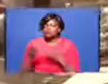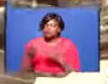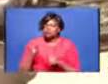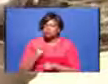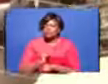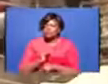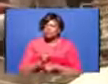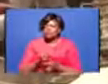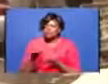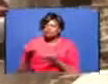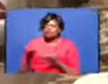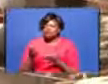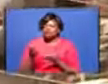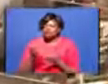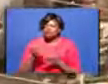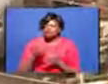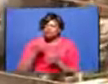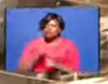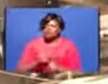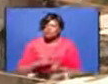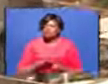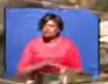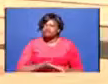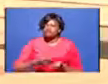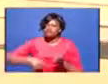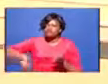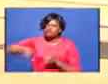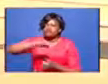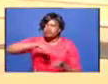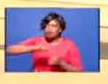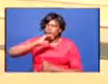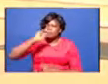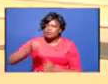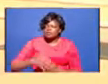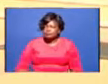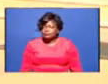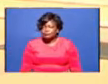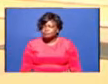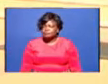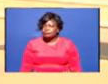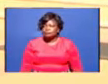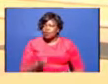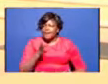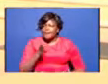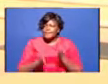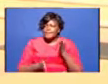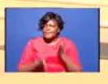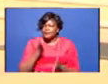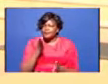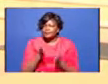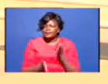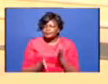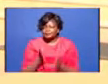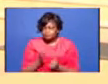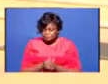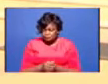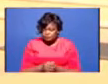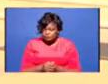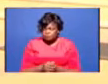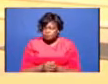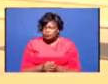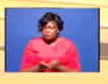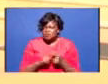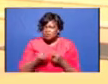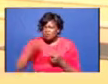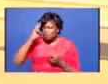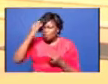decorated chariots and taken round the town. Grand procession, that's called the Nagar Yatra. And the reason why